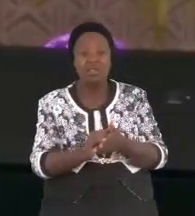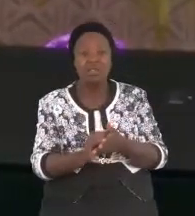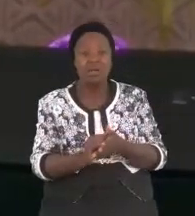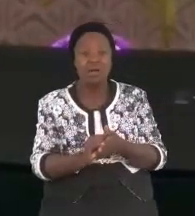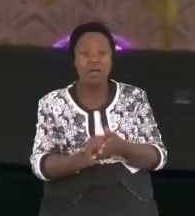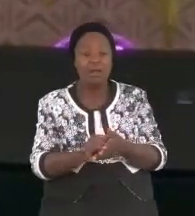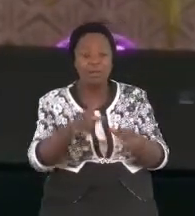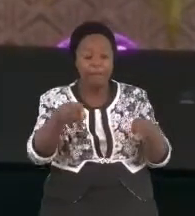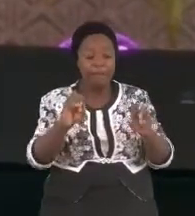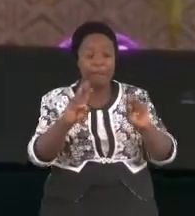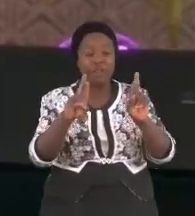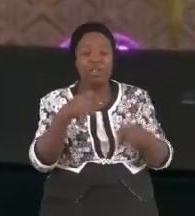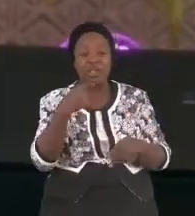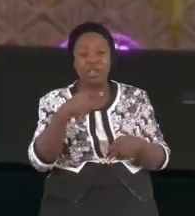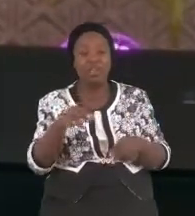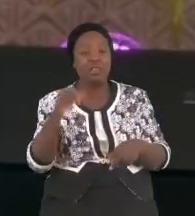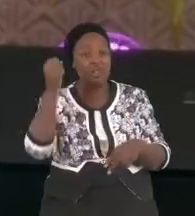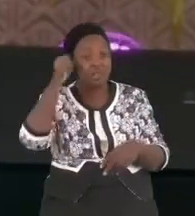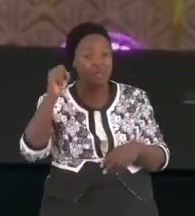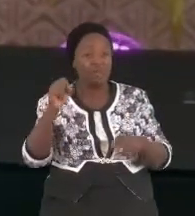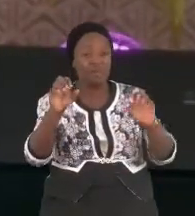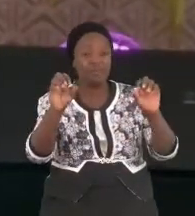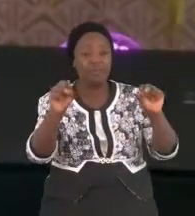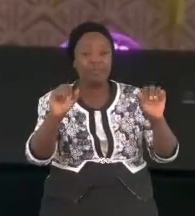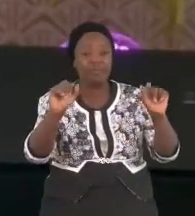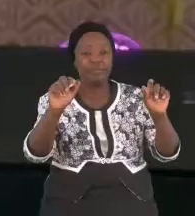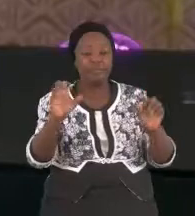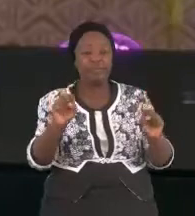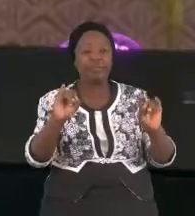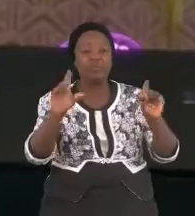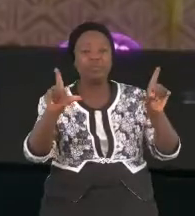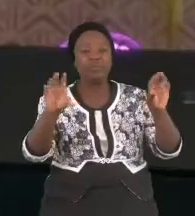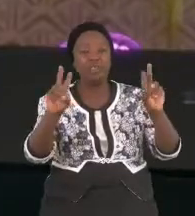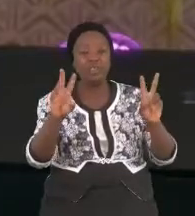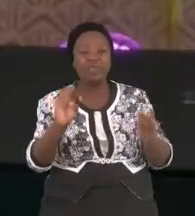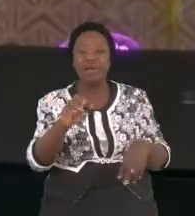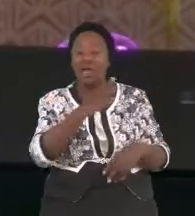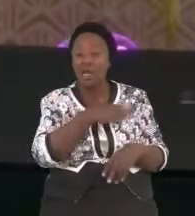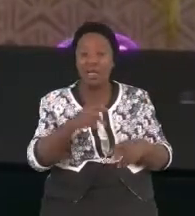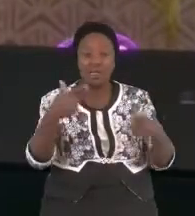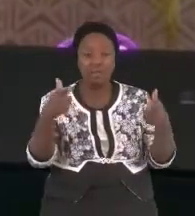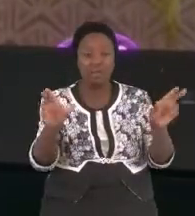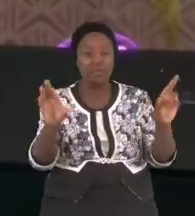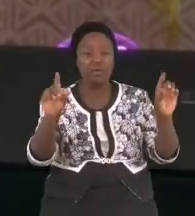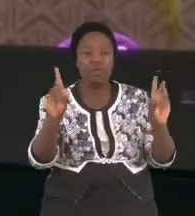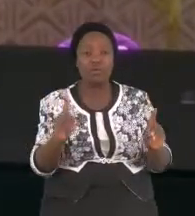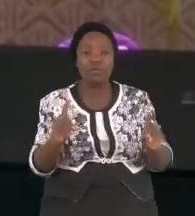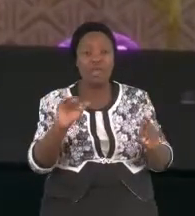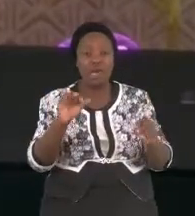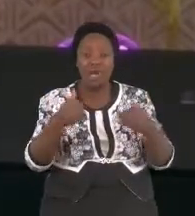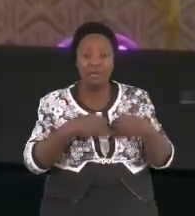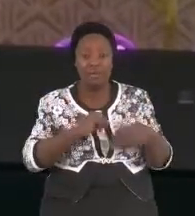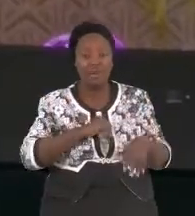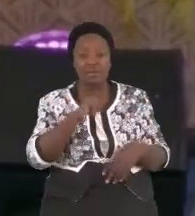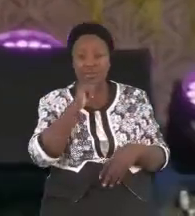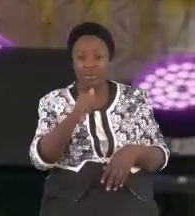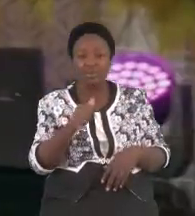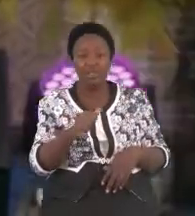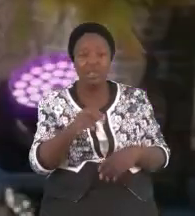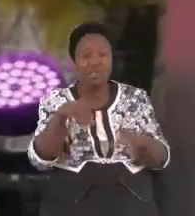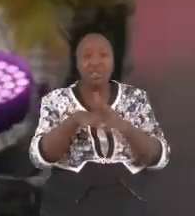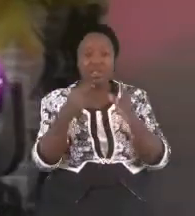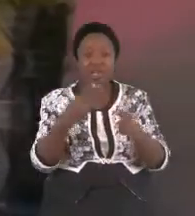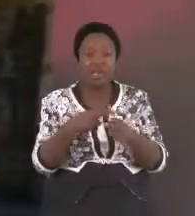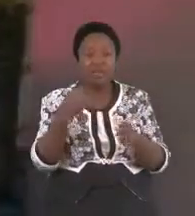this one thing I have, in the name of Jesus Christ, rise saw up and walked. When Apollos heard that, he